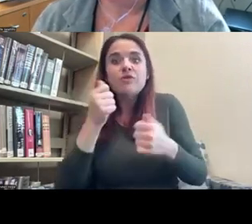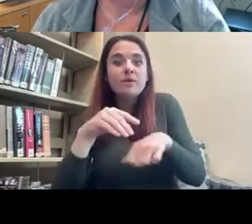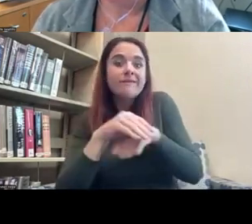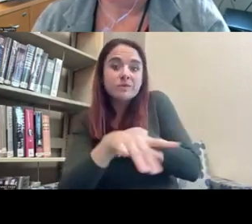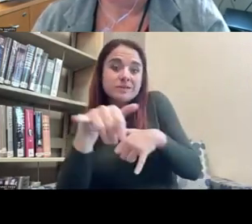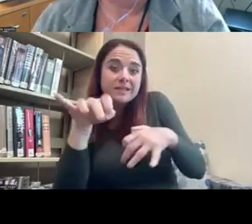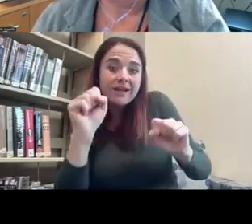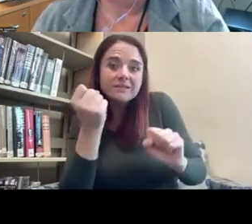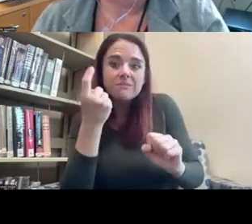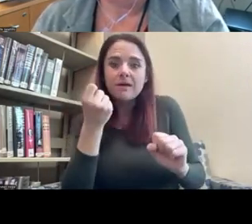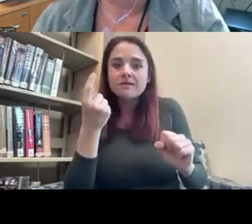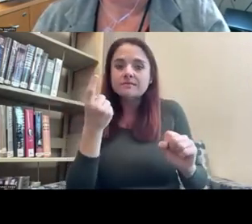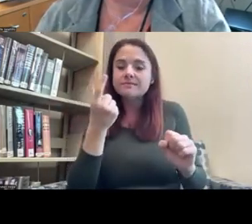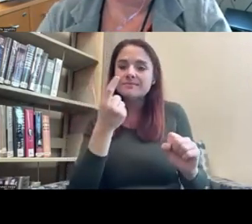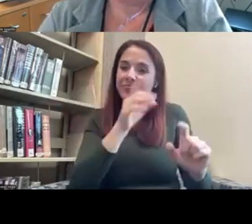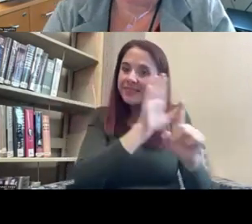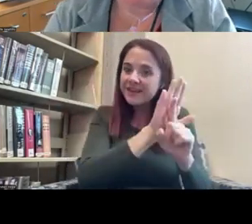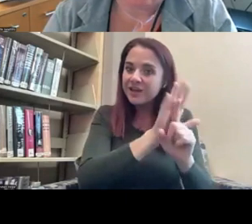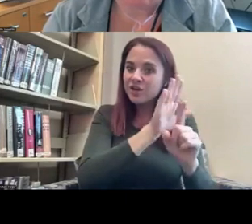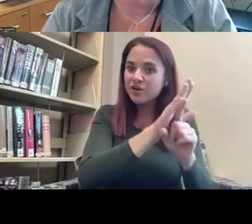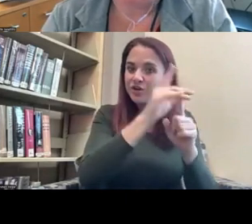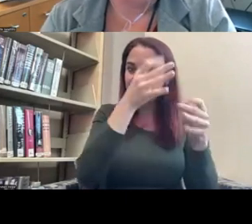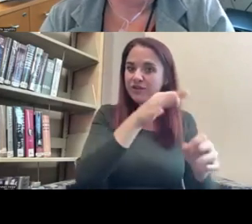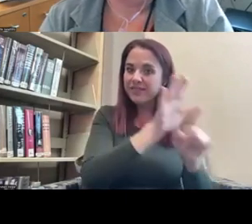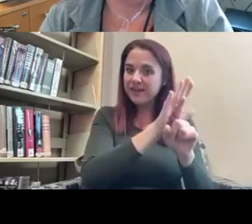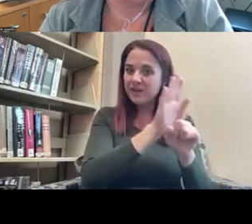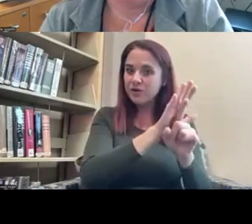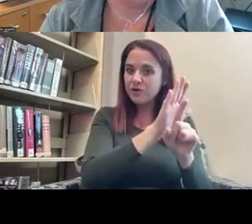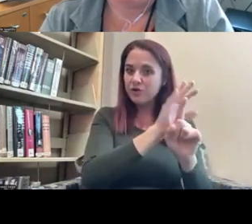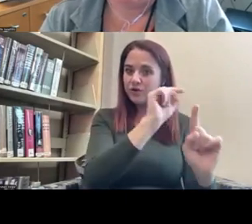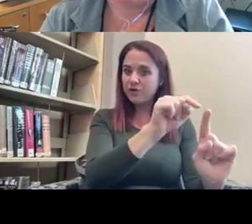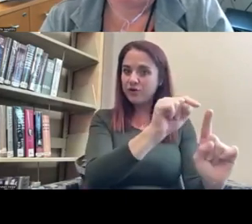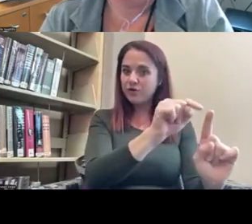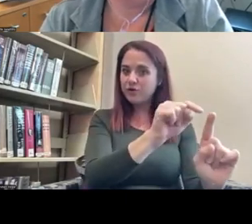them, but they have the last say.